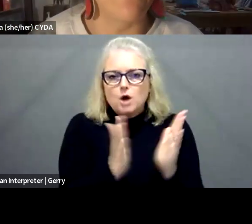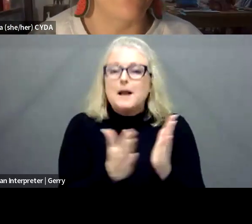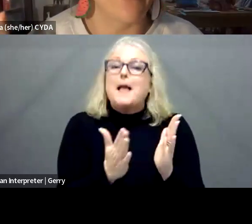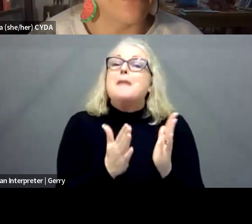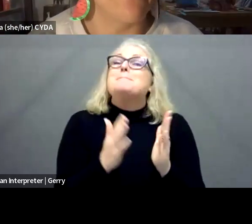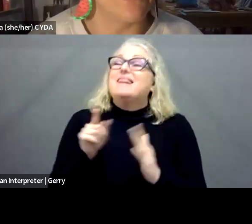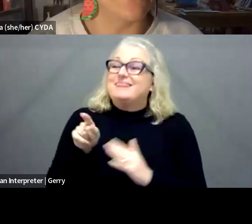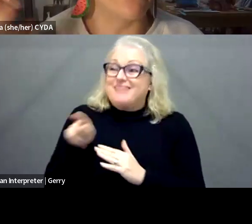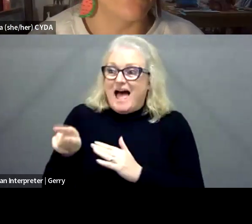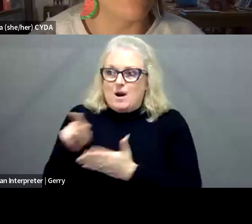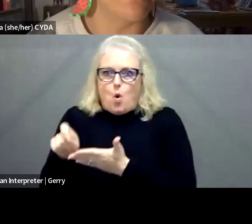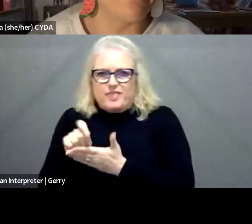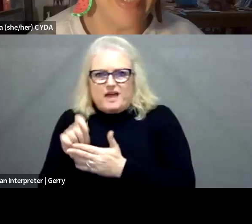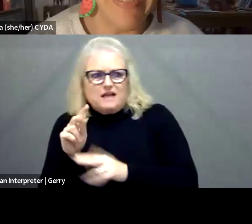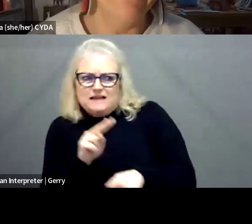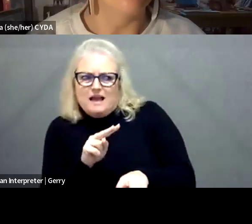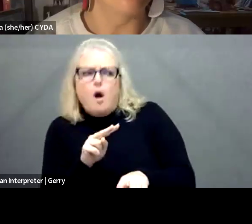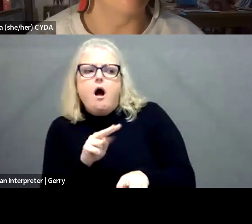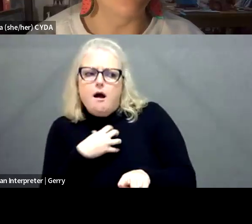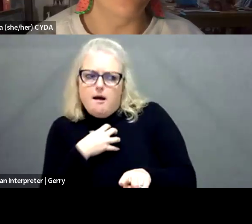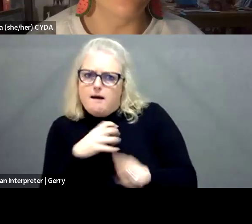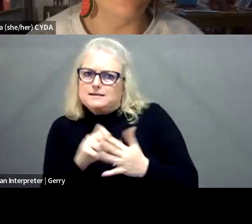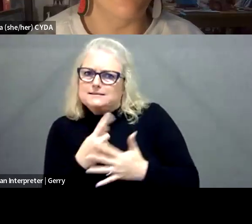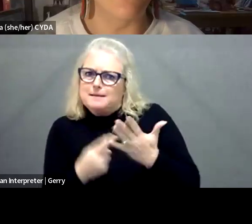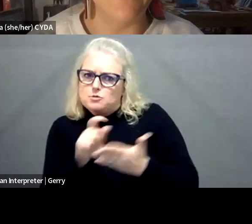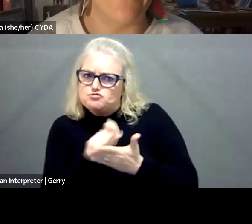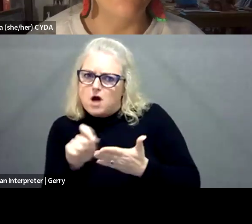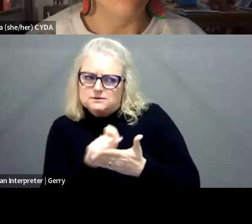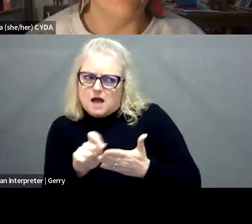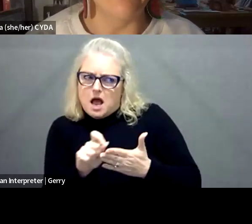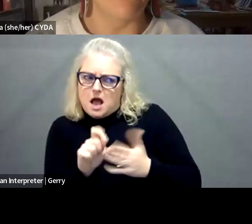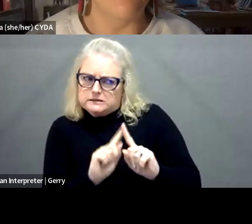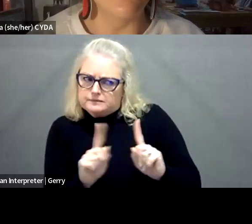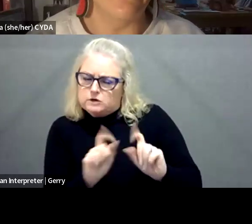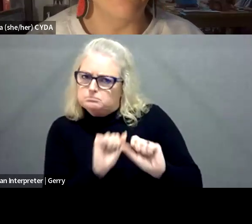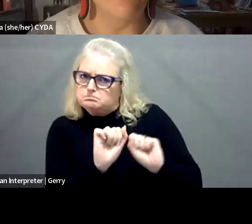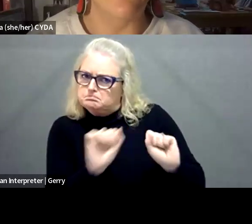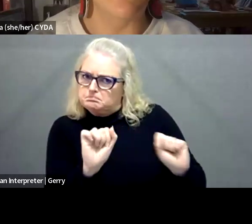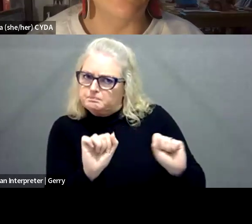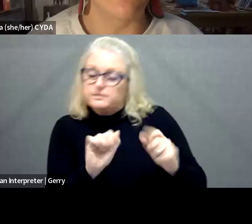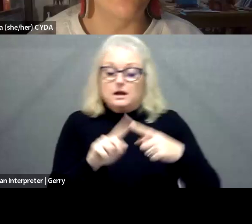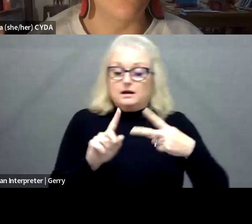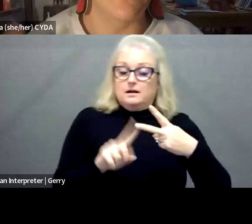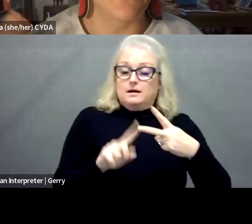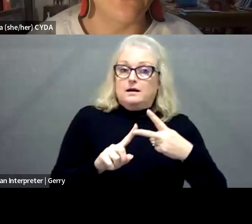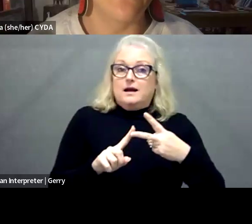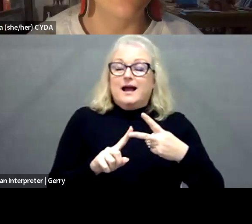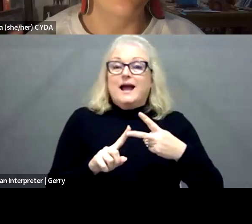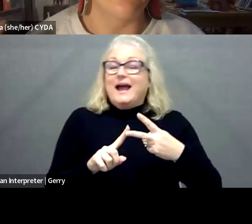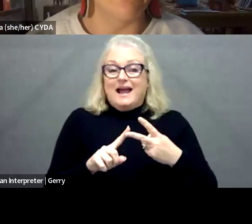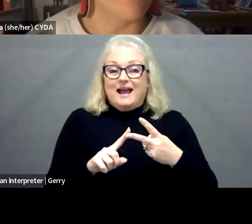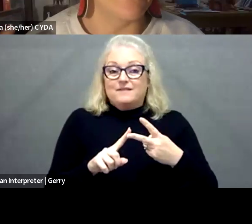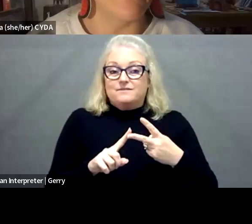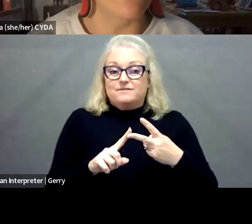how other writers have done it in a really sensitive way. The other thing to think about is that if you don't have lived experience and you want to